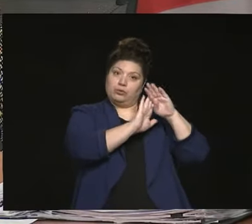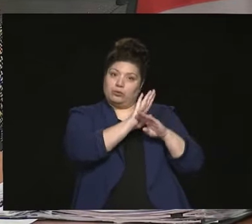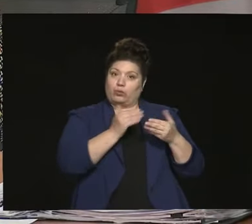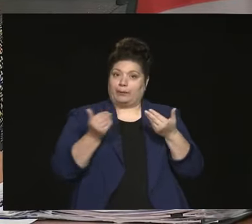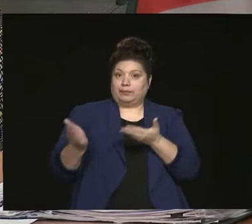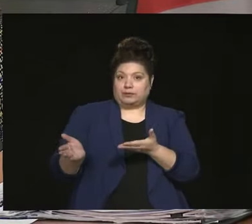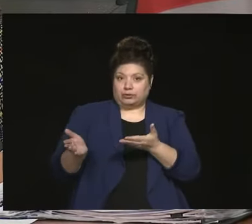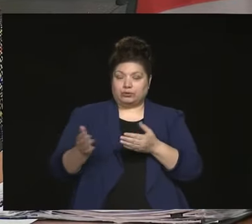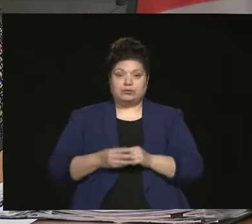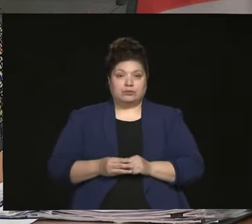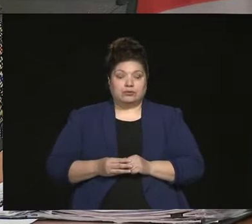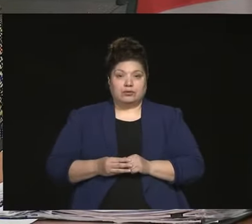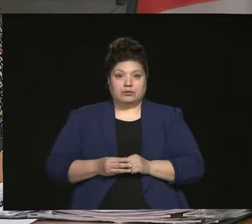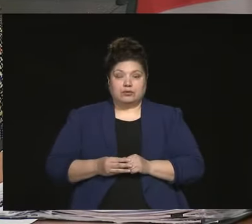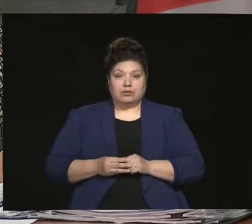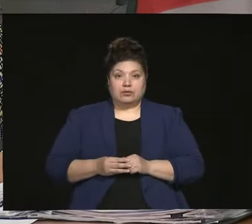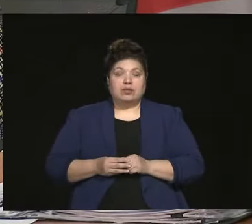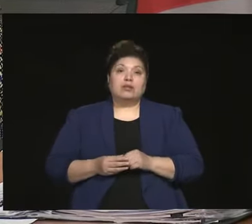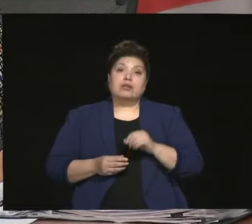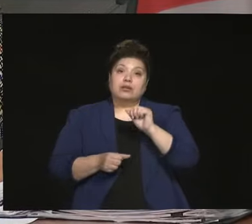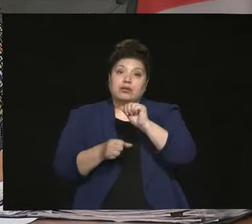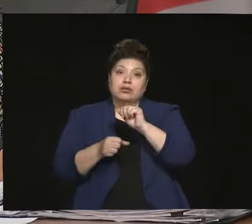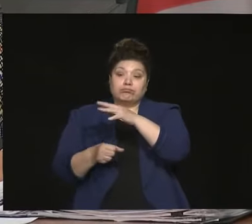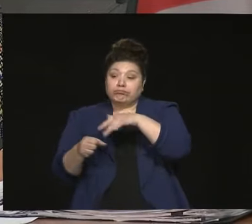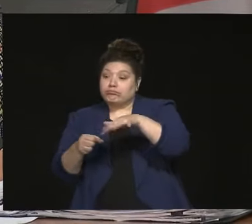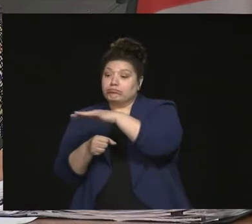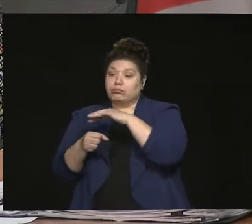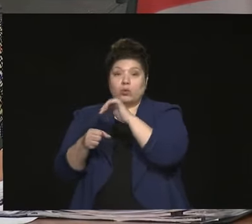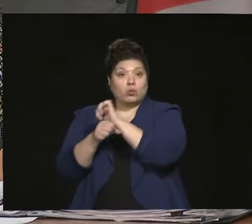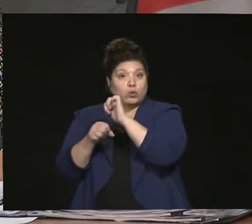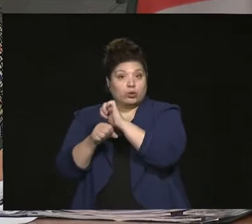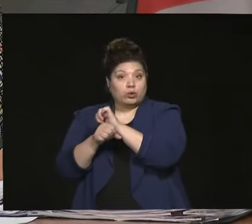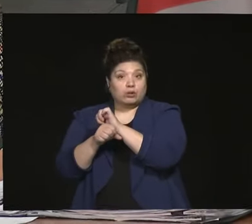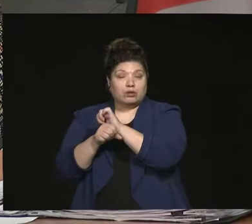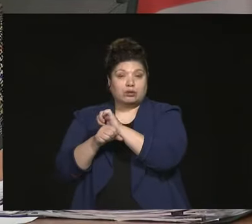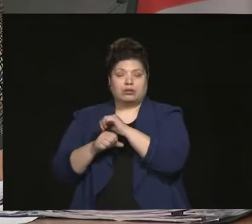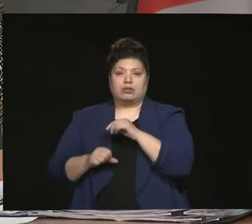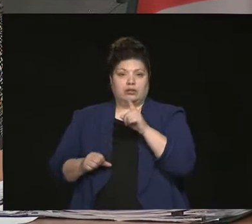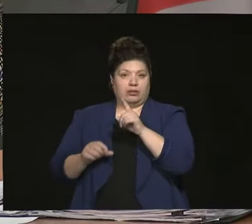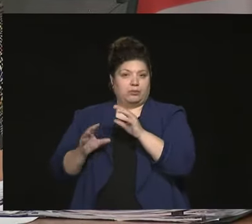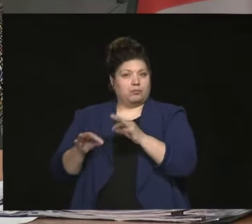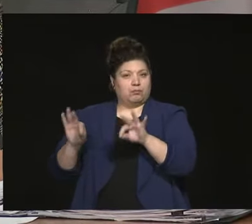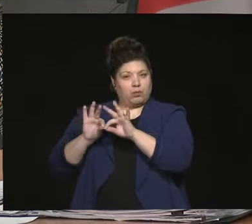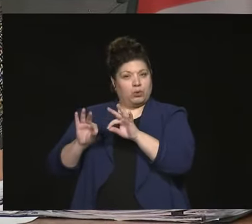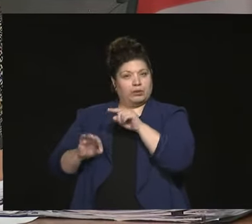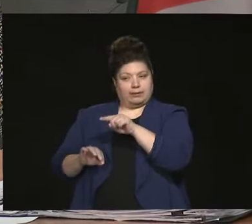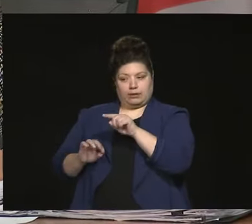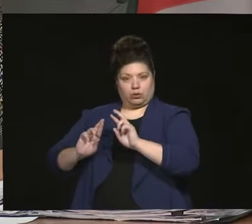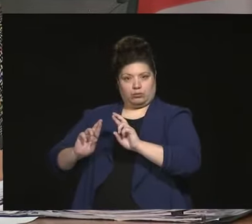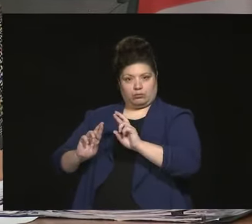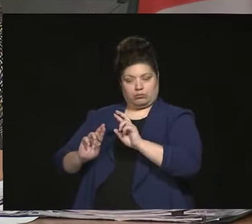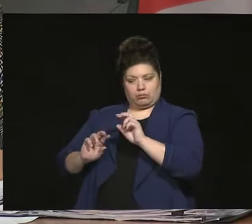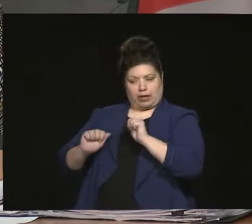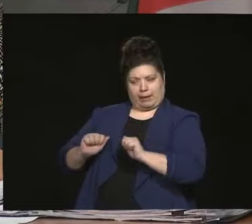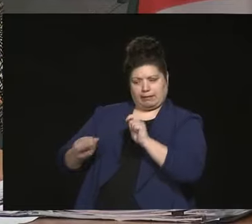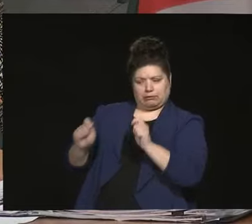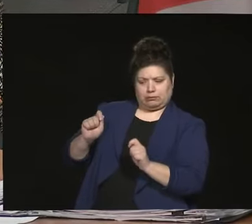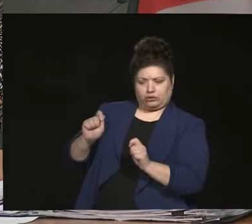think workplaces is important to be able to adjust to the concept of physical